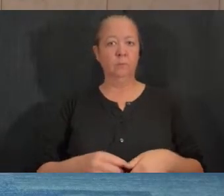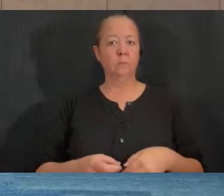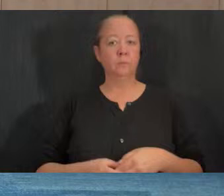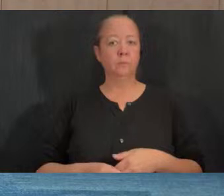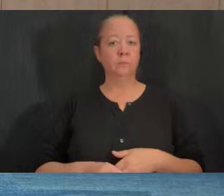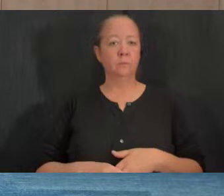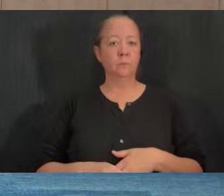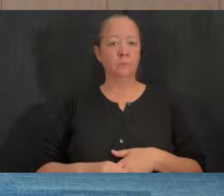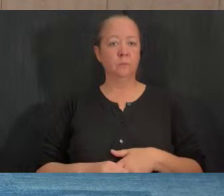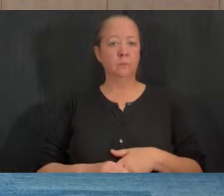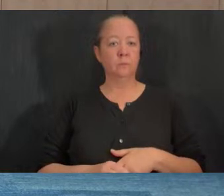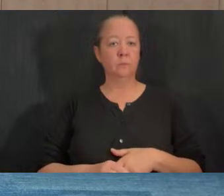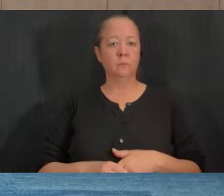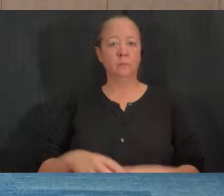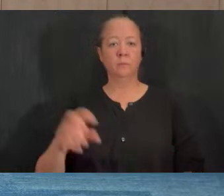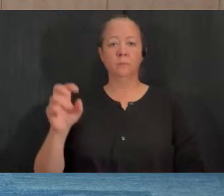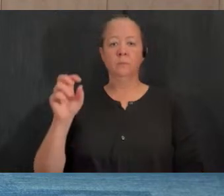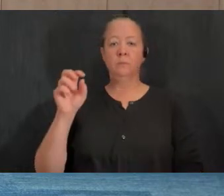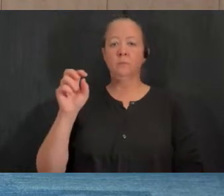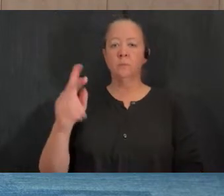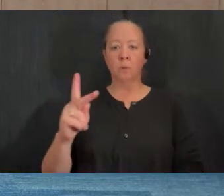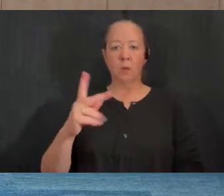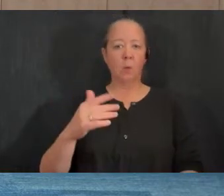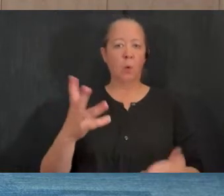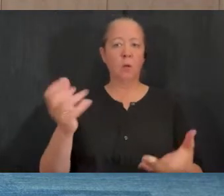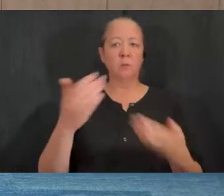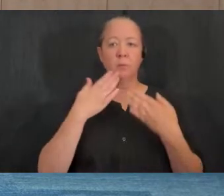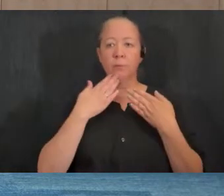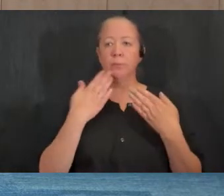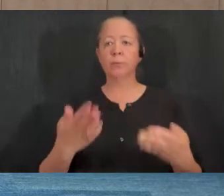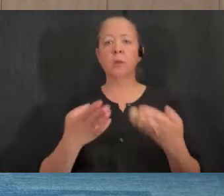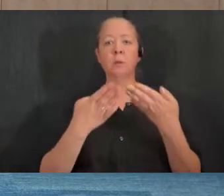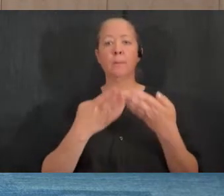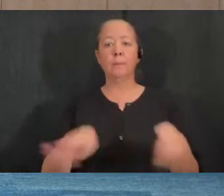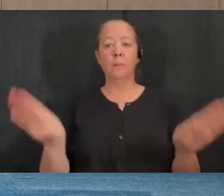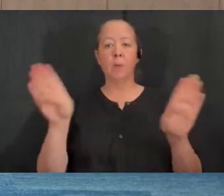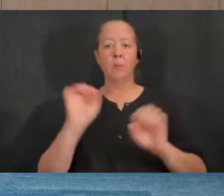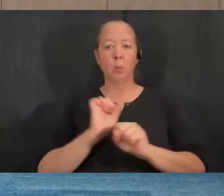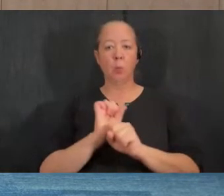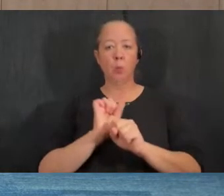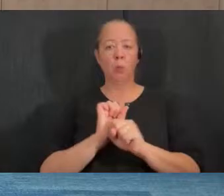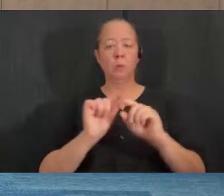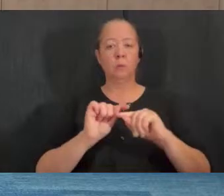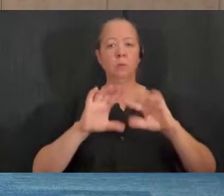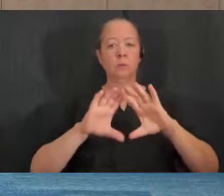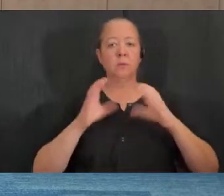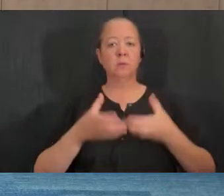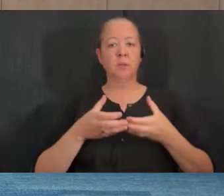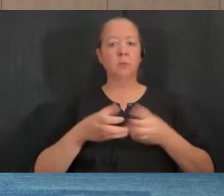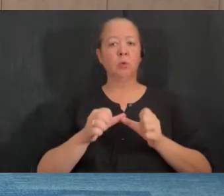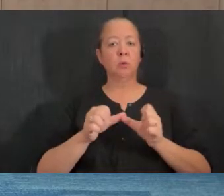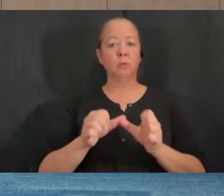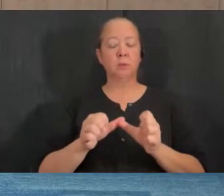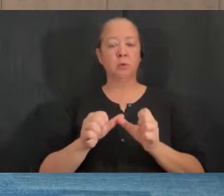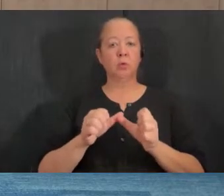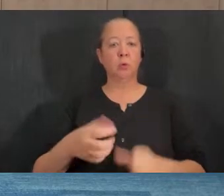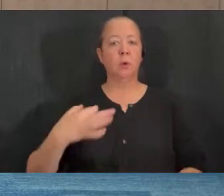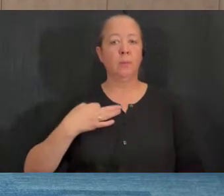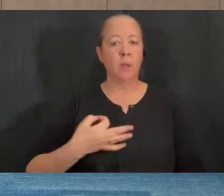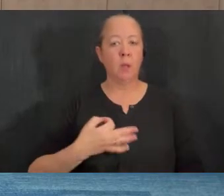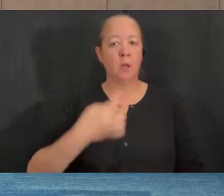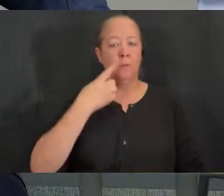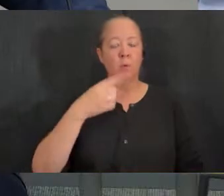So I do want to thank the Public Works team for continuing applying for CDBG. There